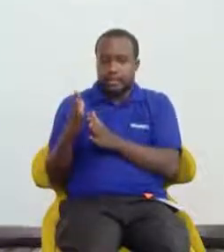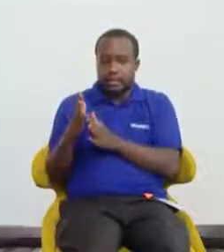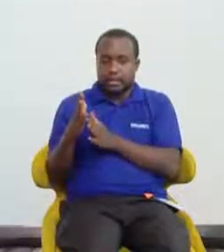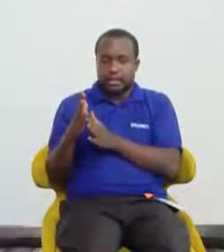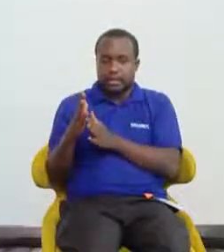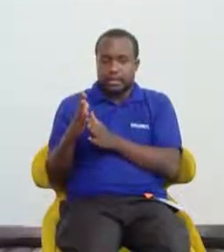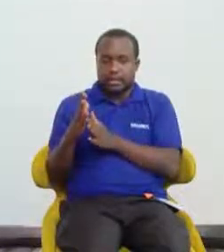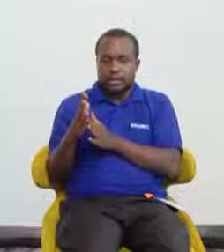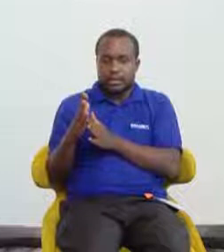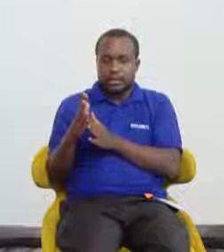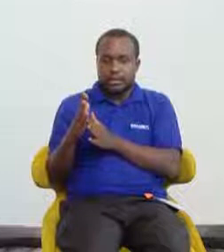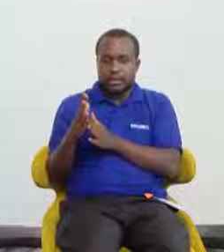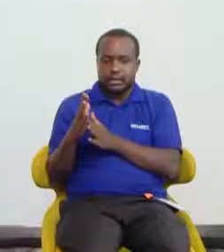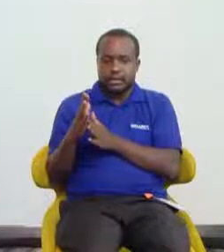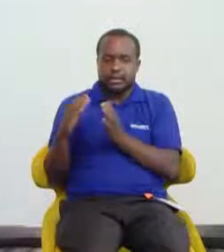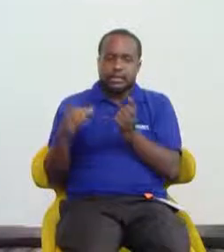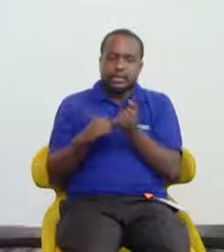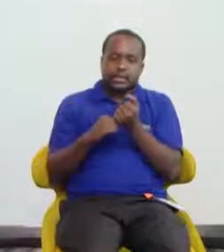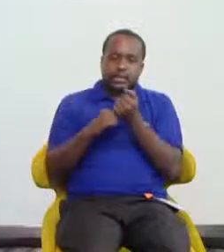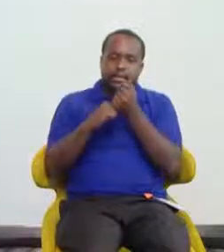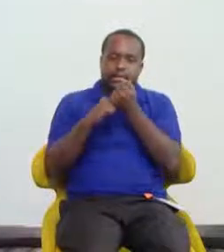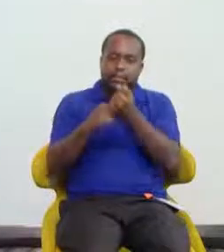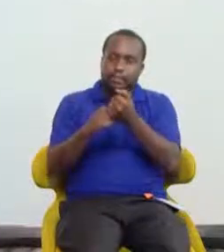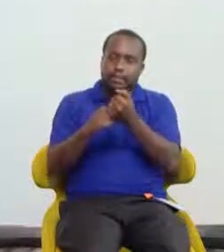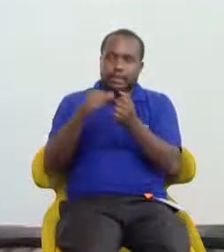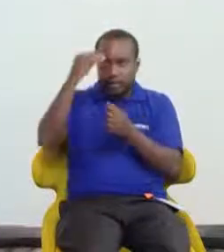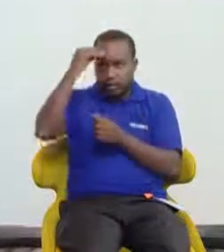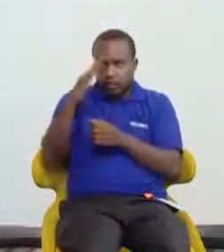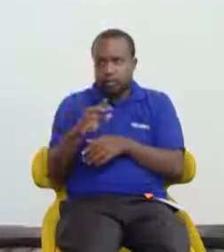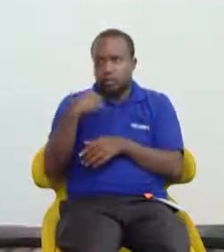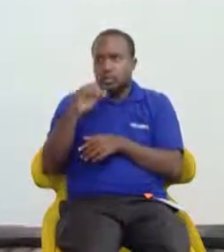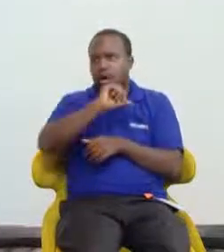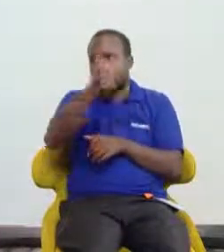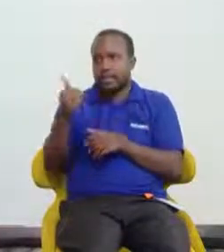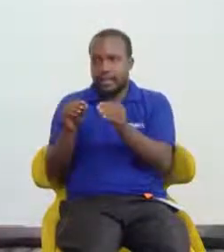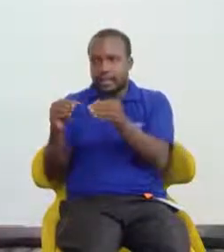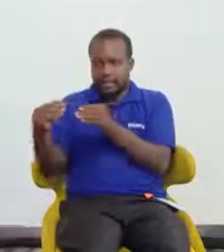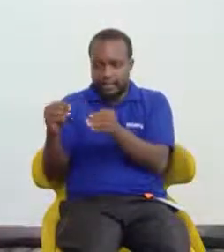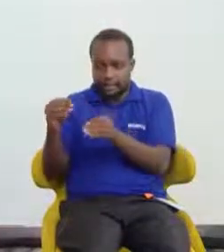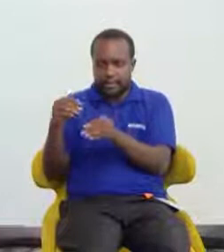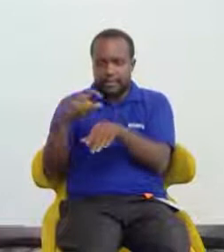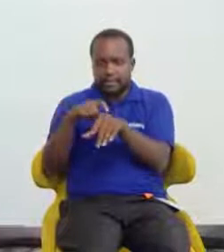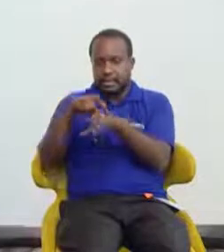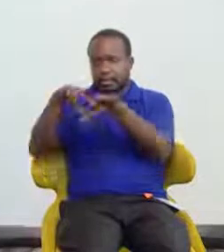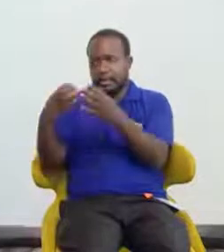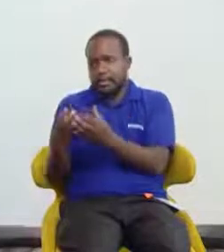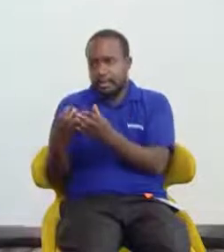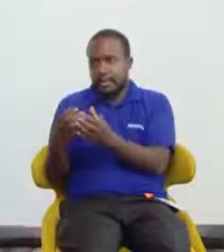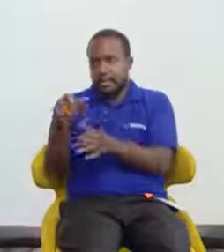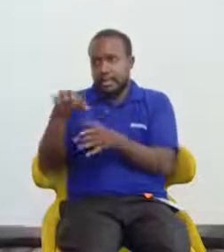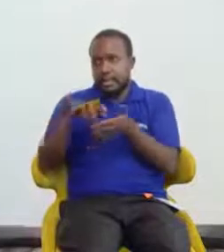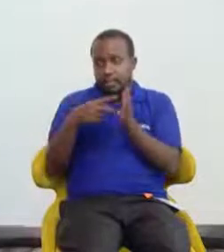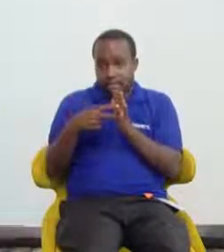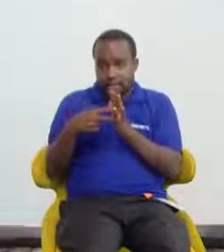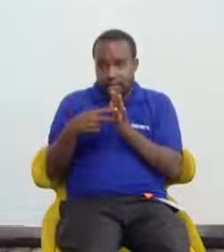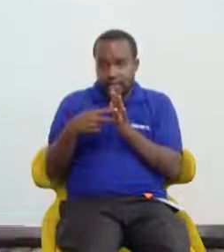be supporting the students who have a complex disability in classroom. And that will also mean that depending on the